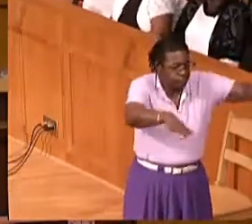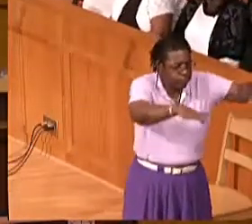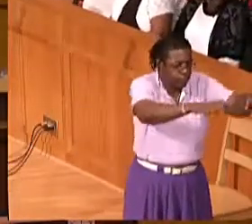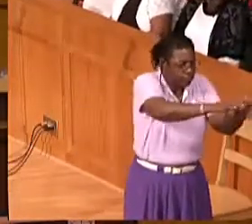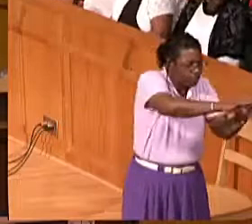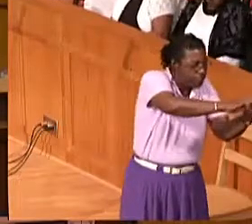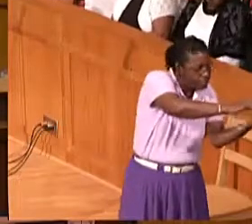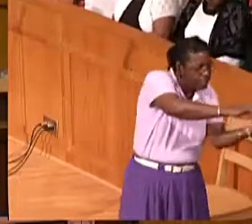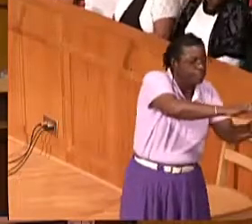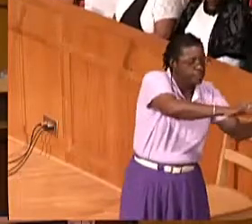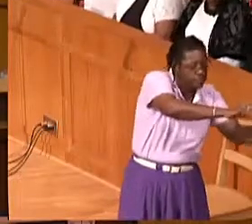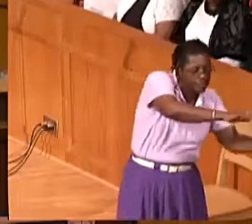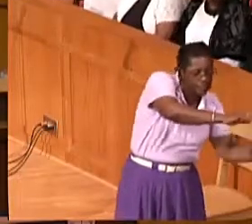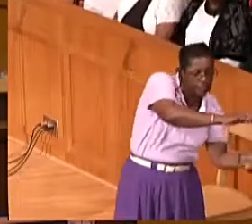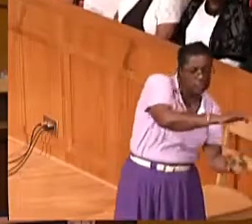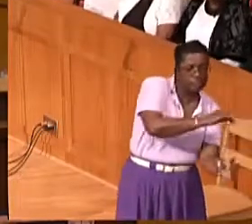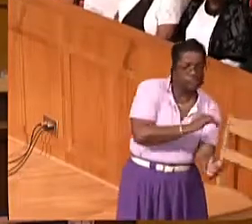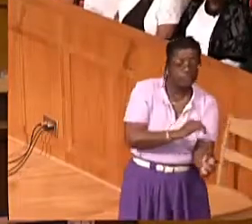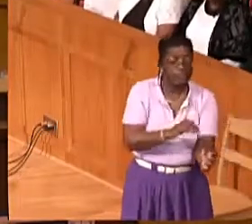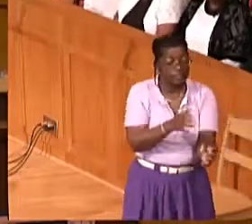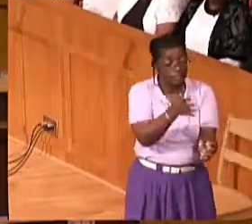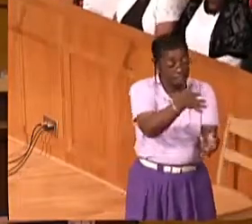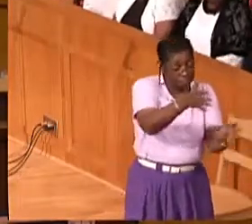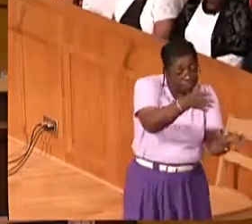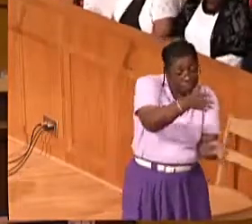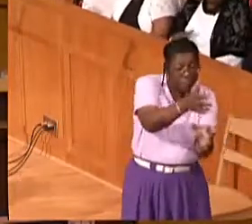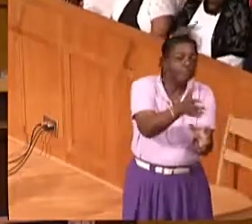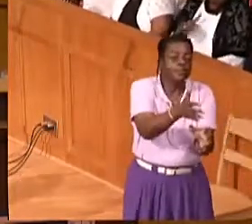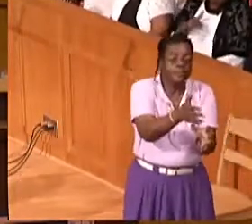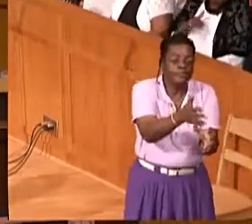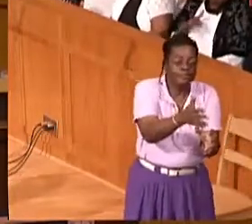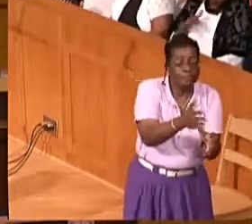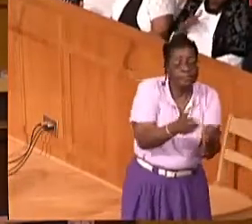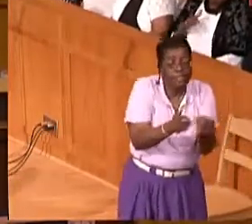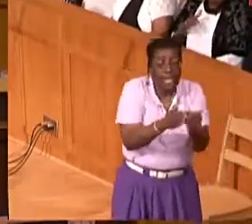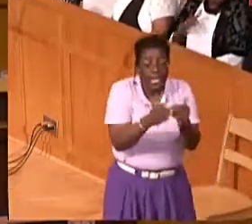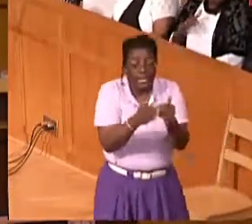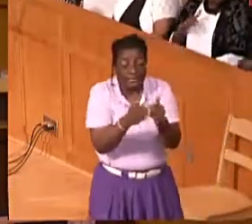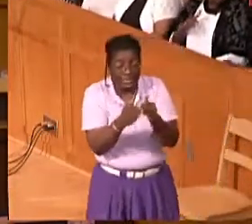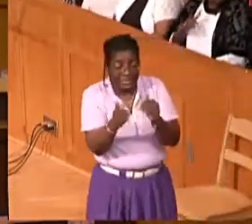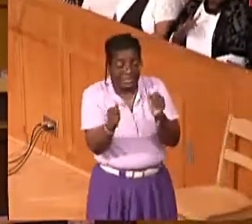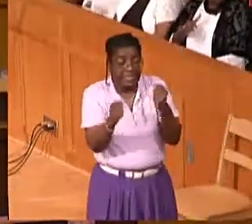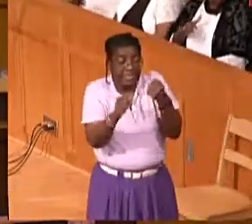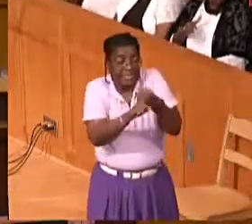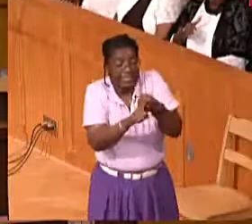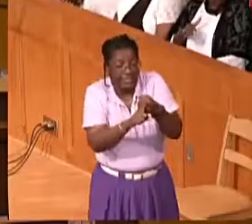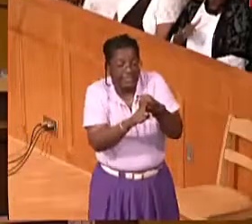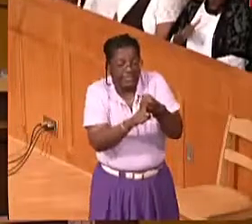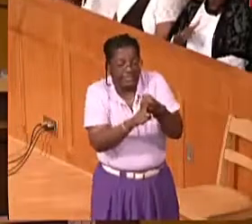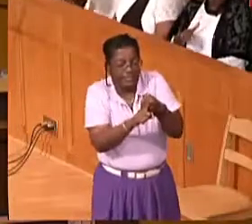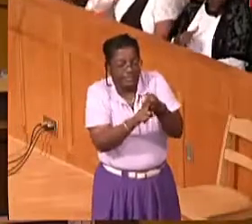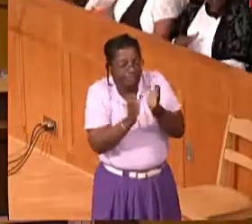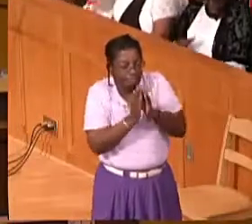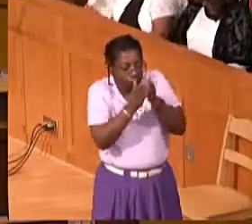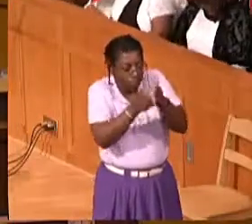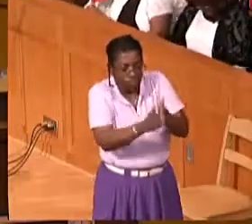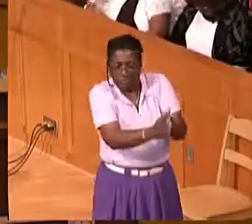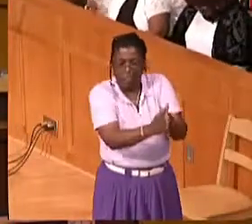knock a hole in the ship, and that was too much water for me to drink. Are you going to help me here? So as they